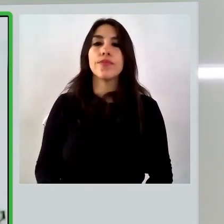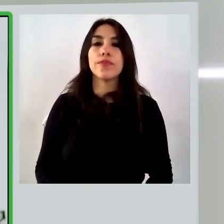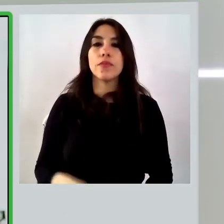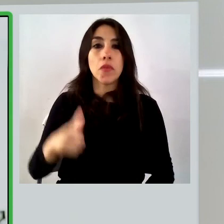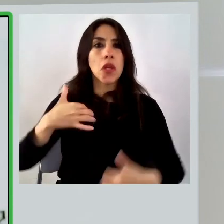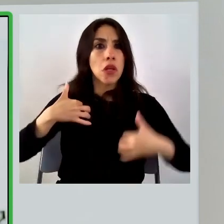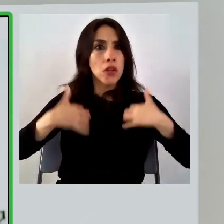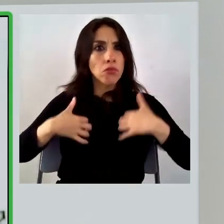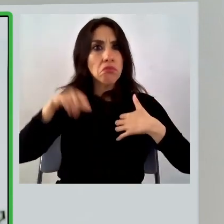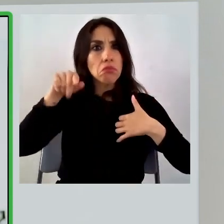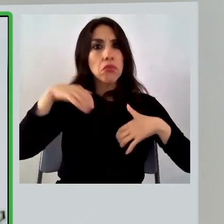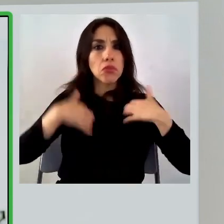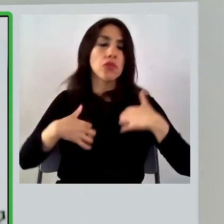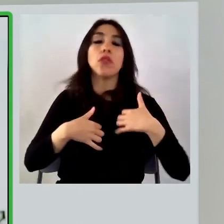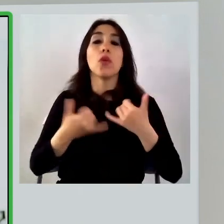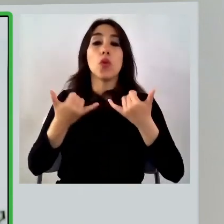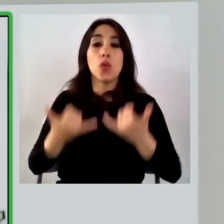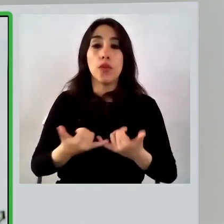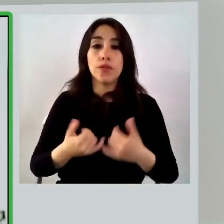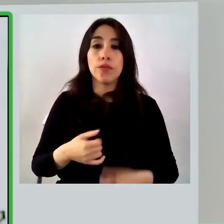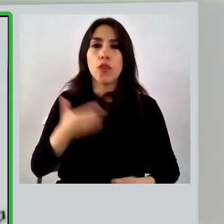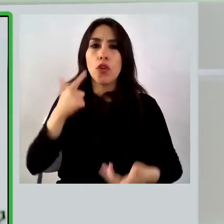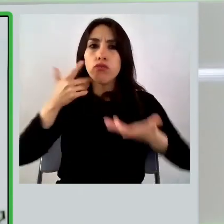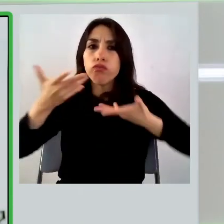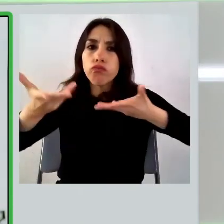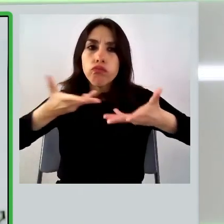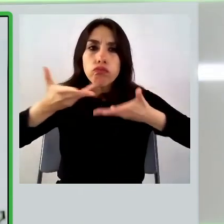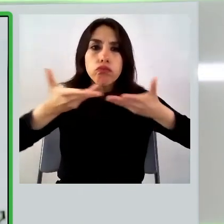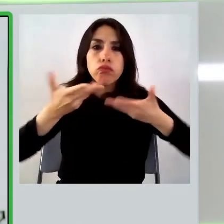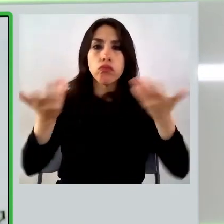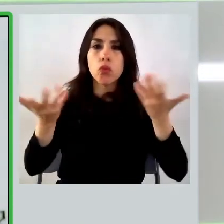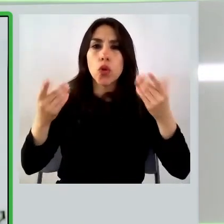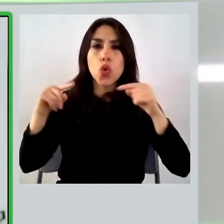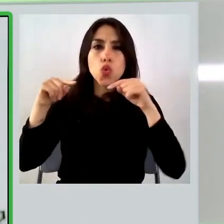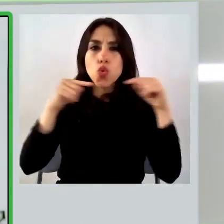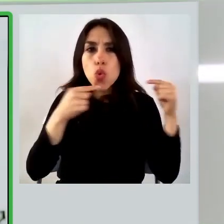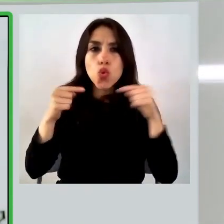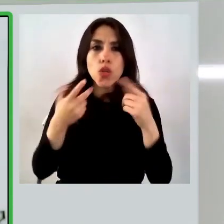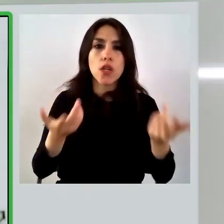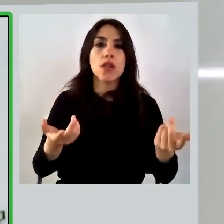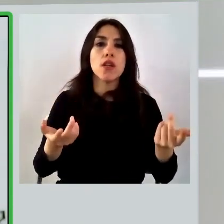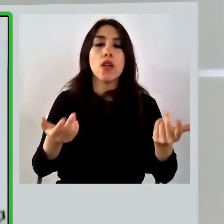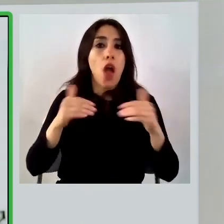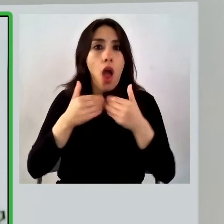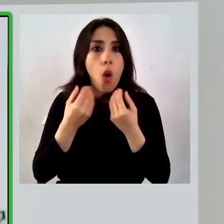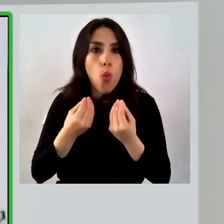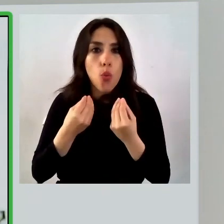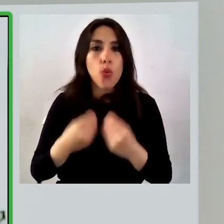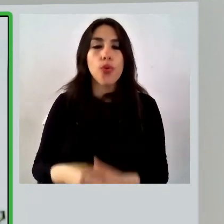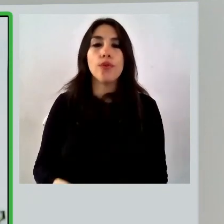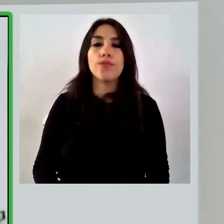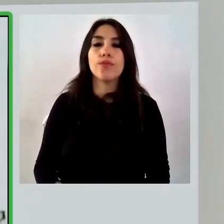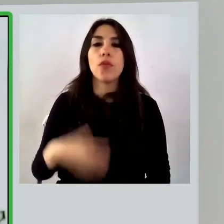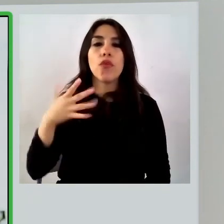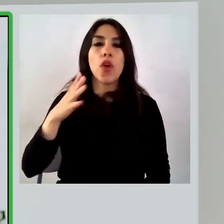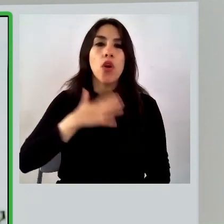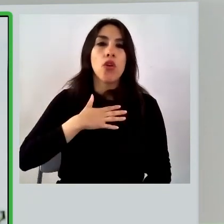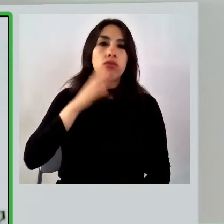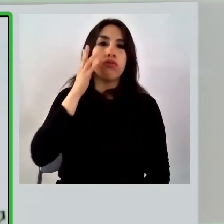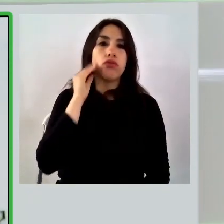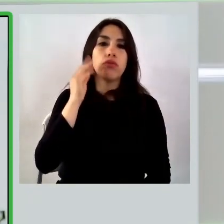and how employment is trending around the world, that this is not a niche issue. Persons with